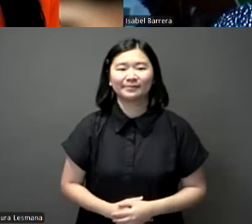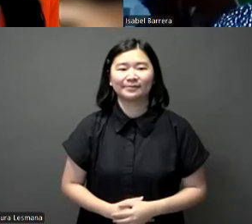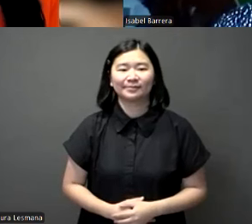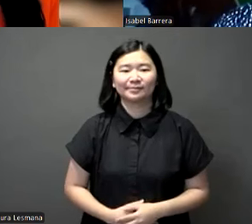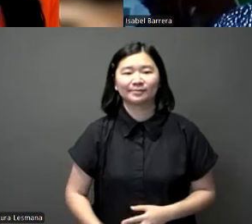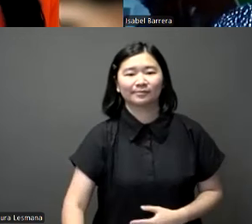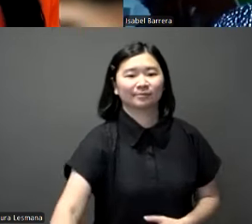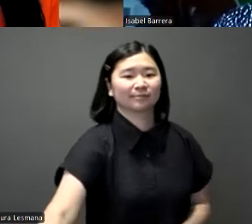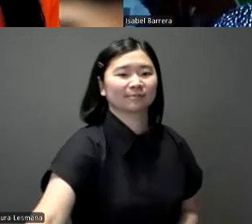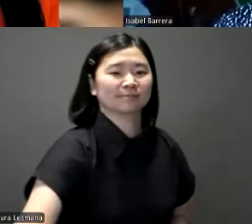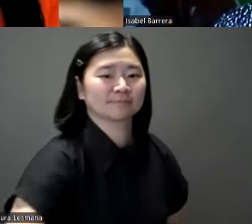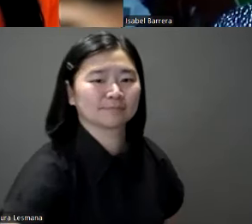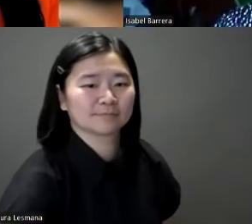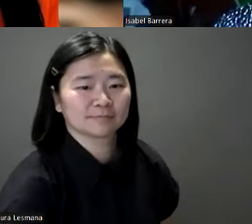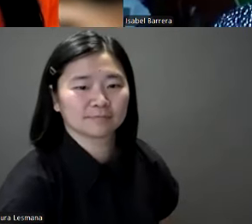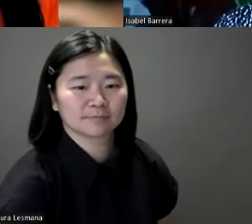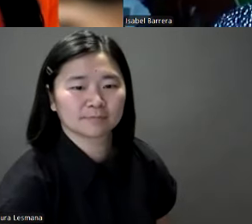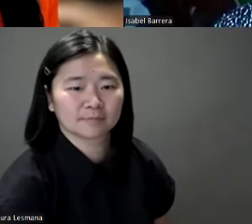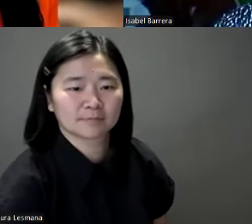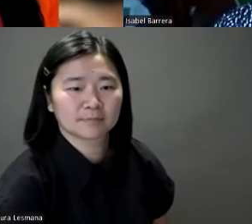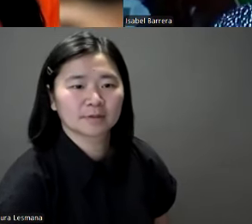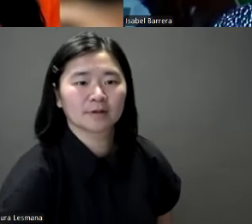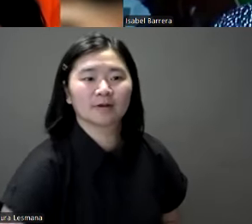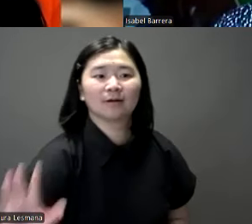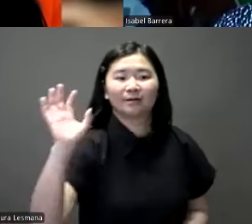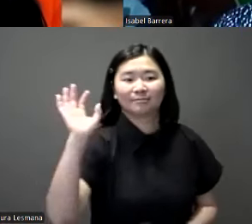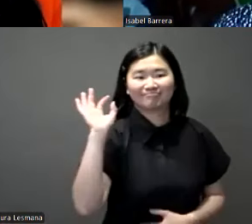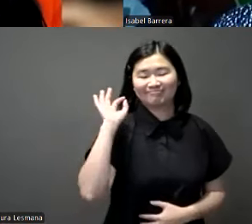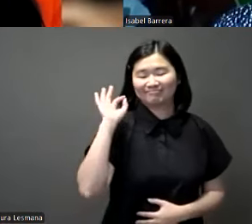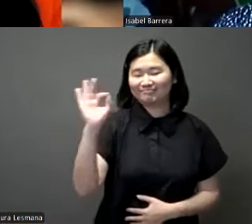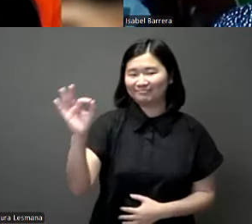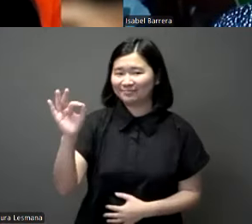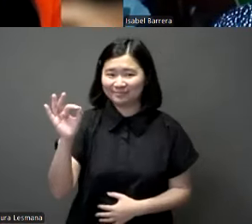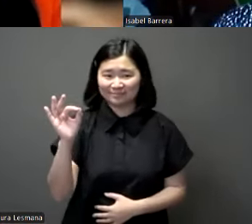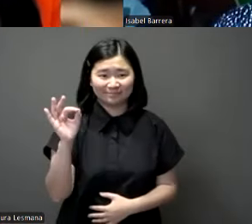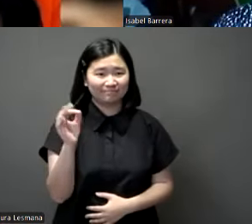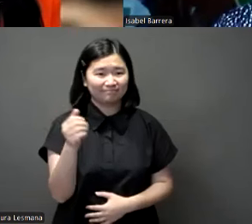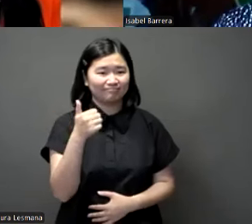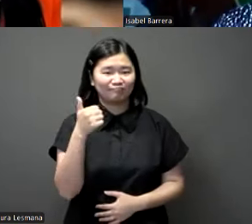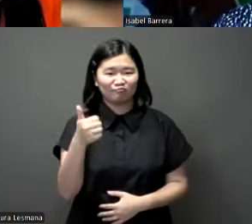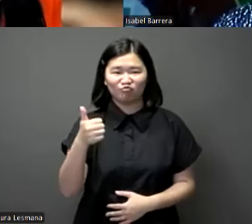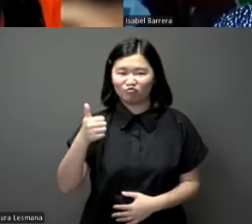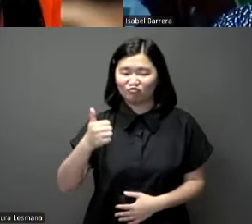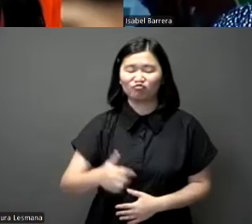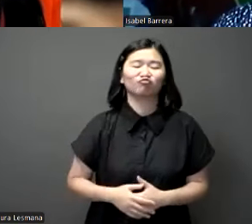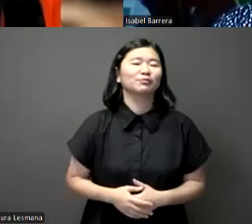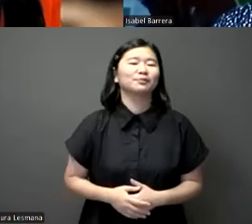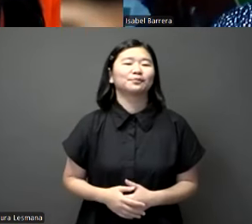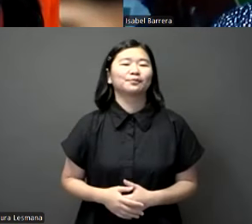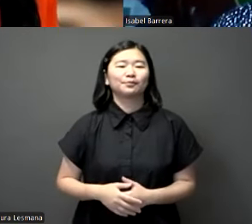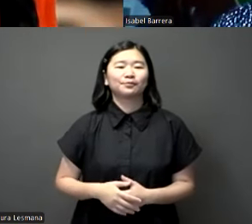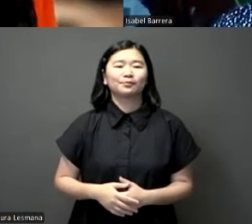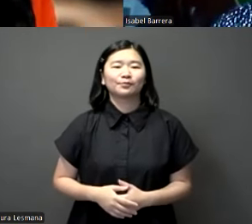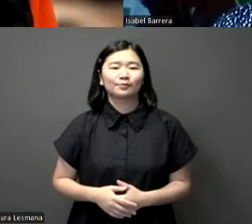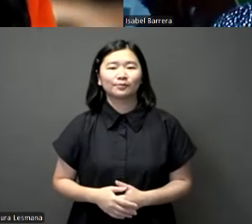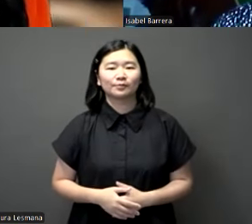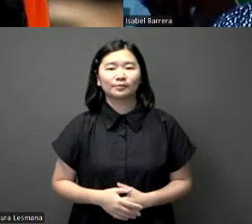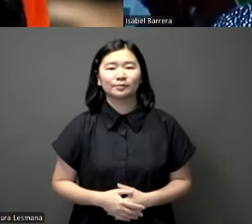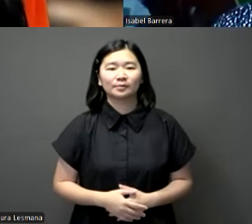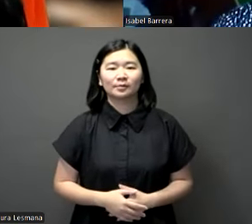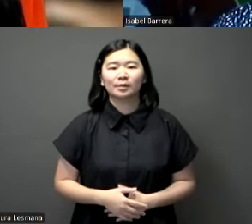Ok, aquí, bueno, invito también a Gina, Isabel, Raúl, si quieren sumarse a la respuesta, quizás voy a iniciar. Gina